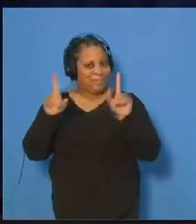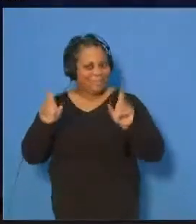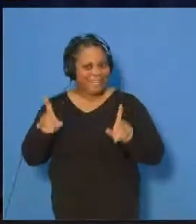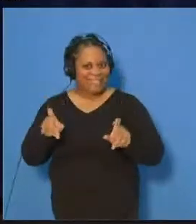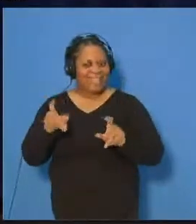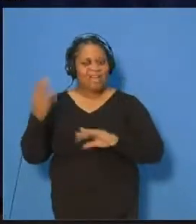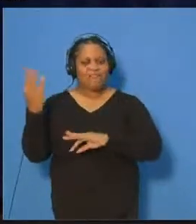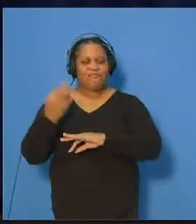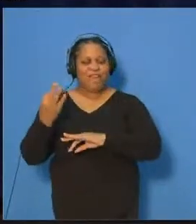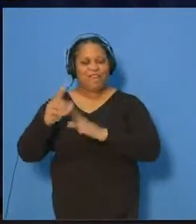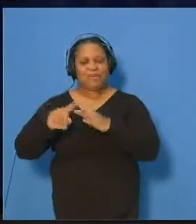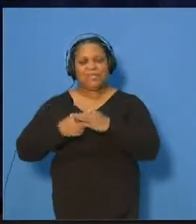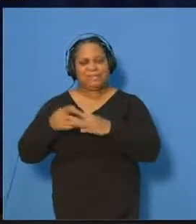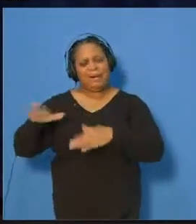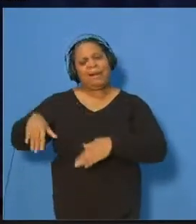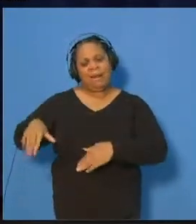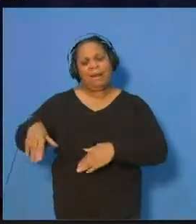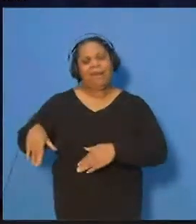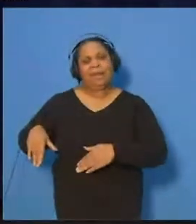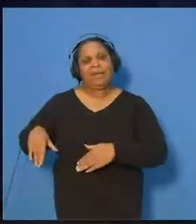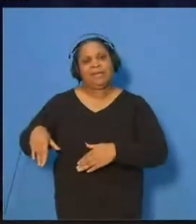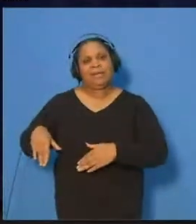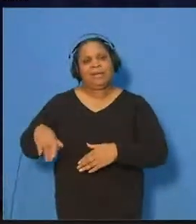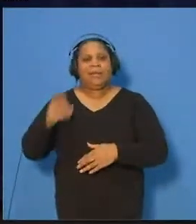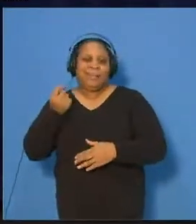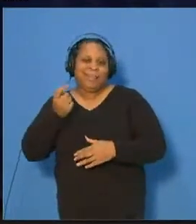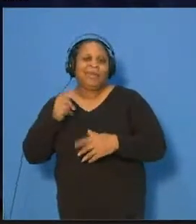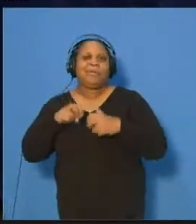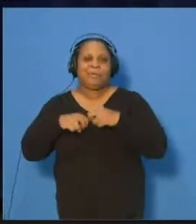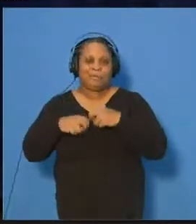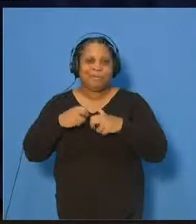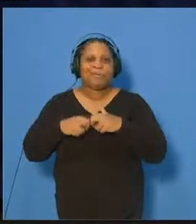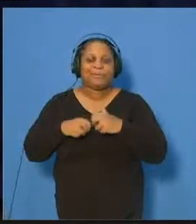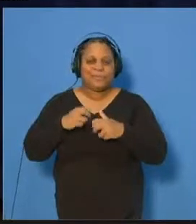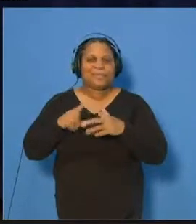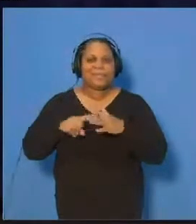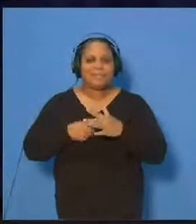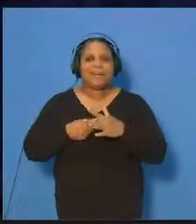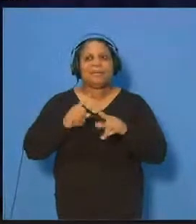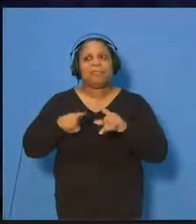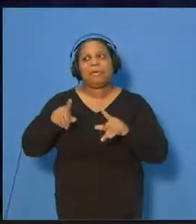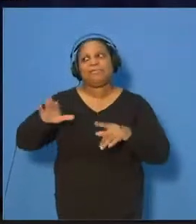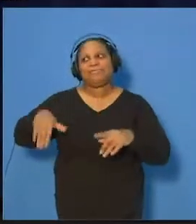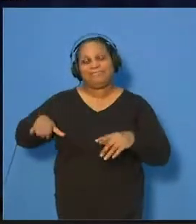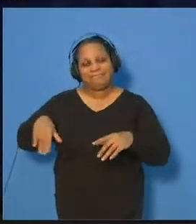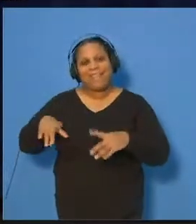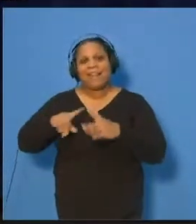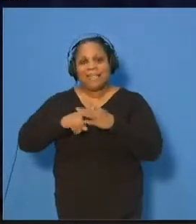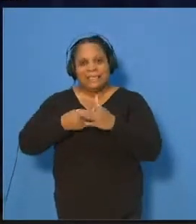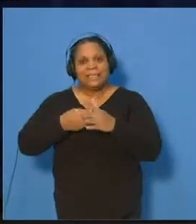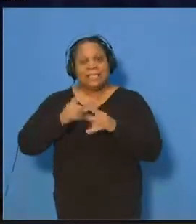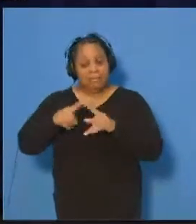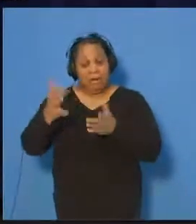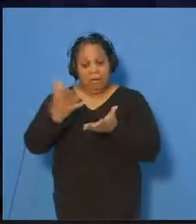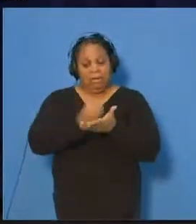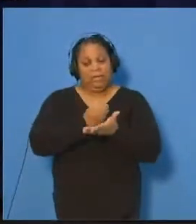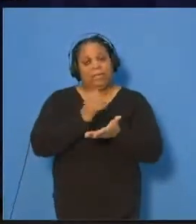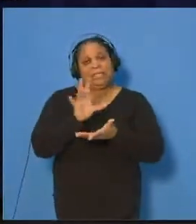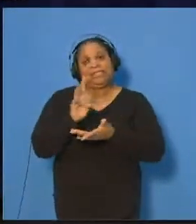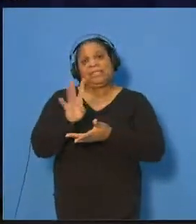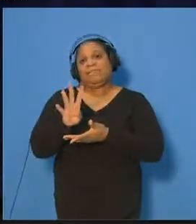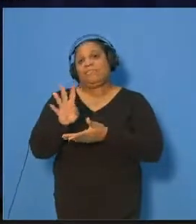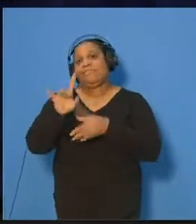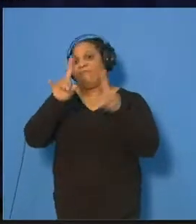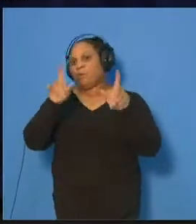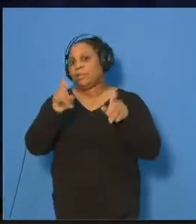on Friday, we started a little bit late. There was a little bit of hiccups when we got started. So we got started a little bit later, but we managed to collect 74